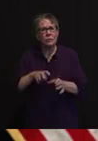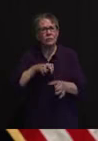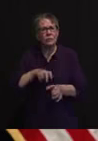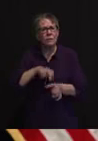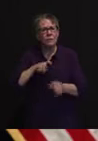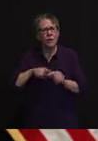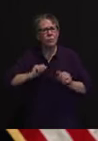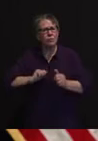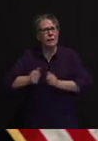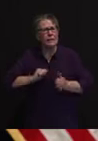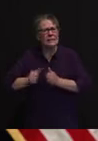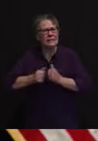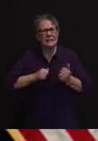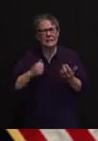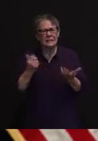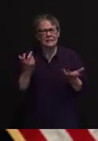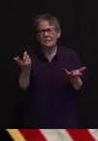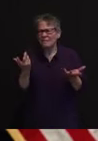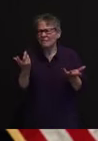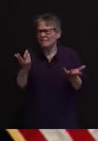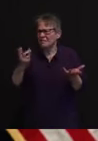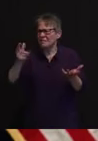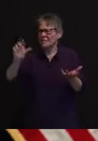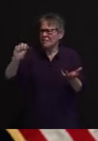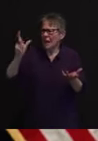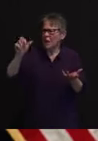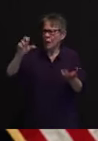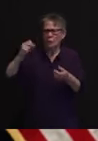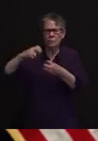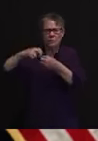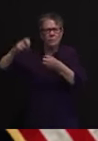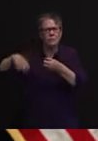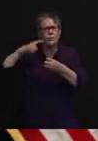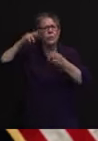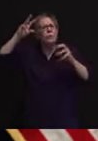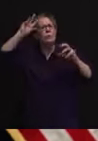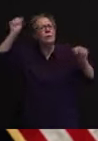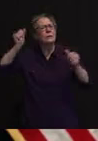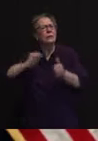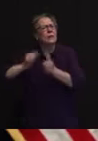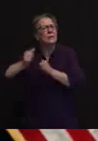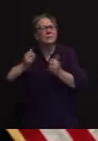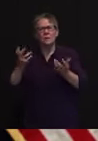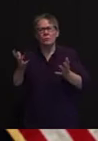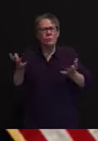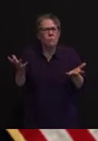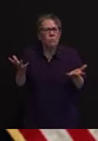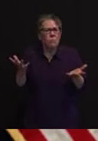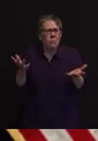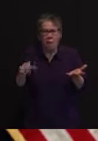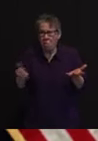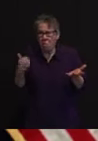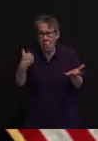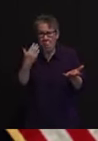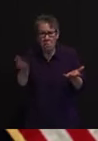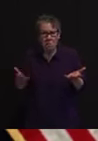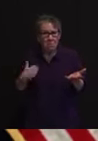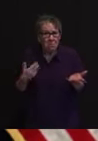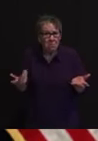about your question. I don't know that I've got a passion one way or the other, but it's pretty clear Joe Biden is the presumptive nominee